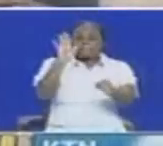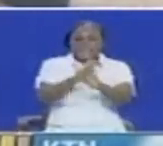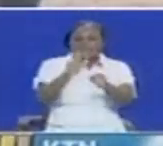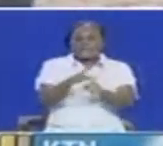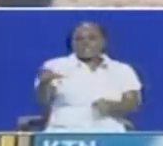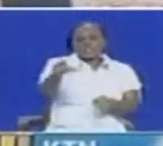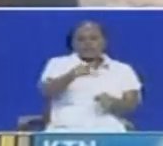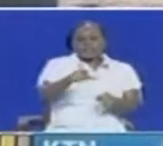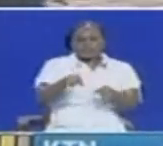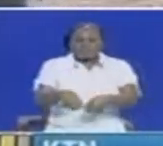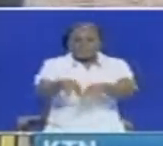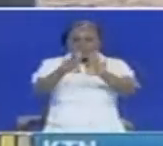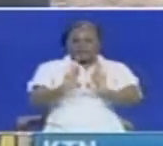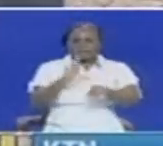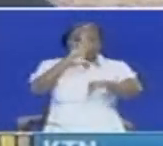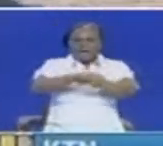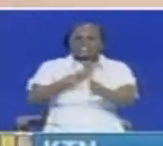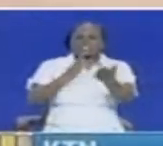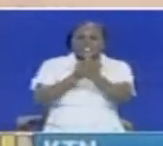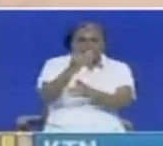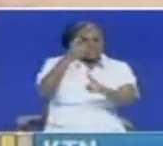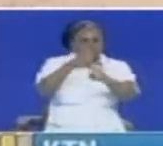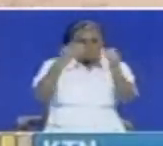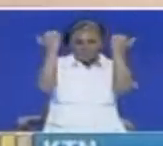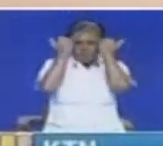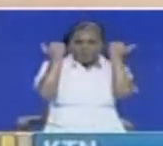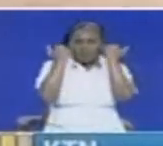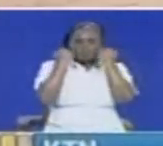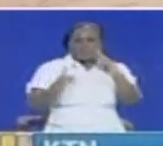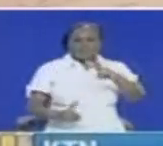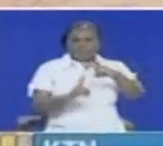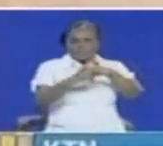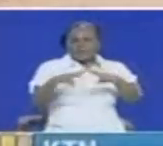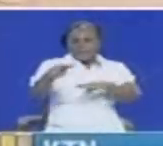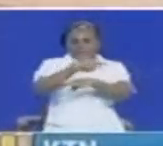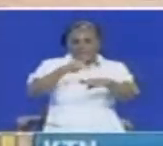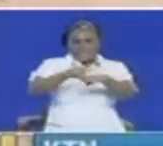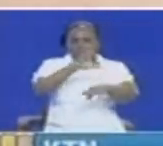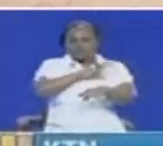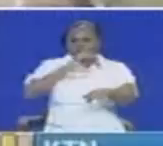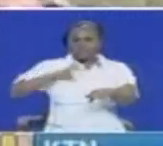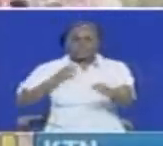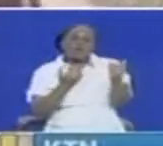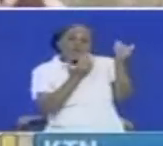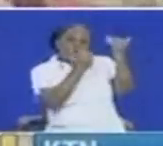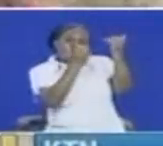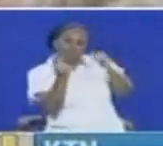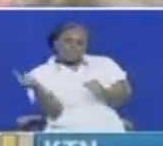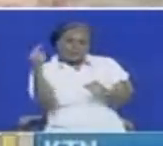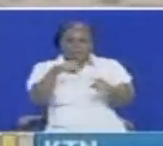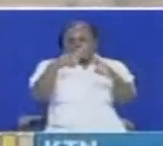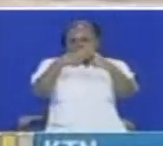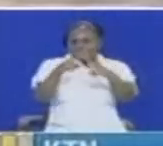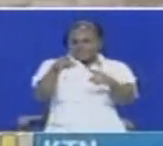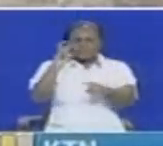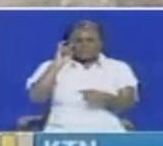given up on getting justice from the courts or the government. The emergence of the National Lands Commission rejuvenated some hope, with the forum saying they